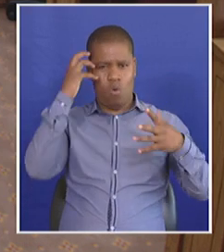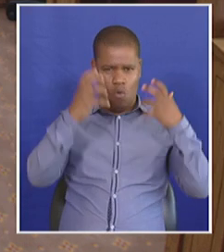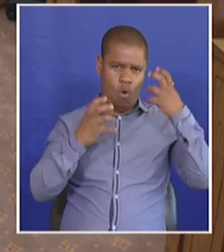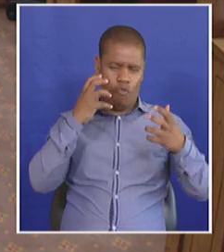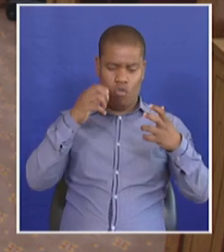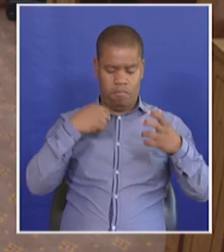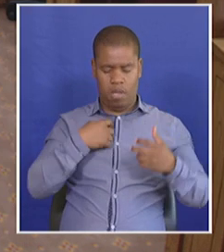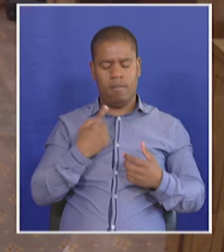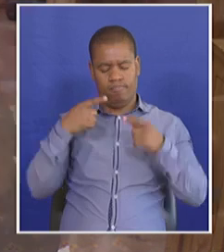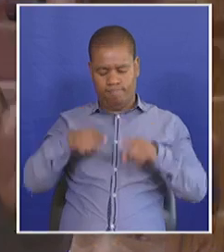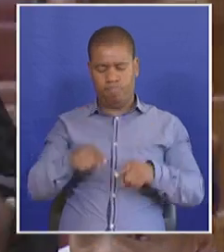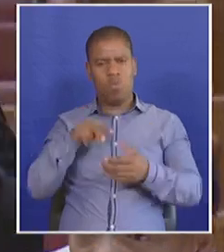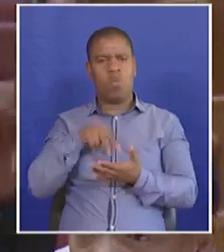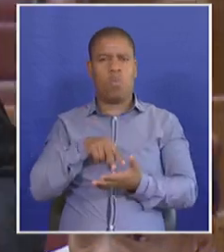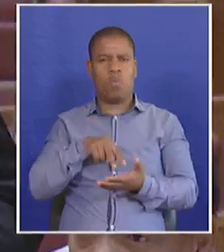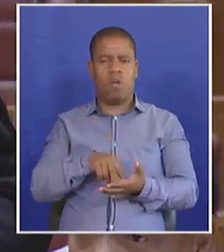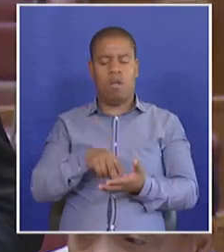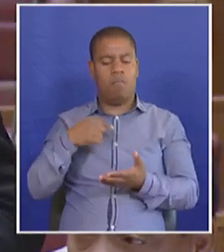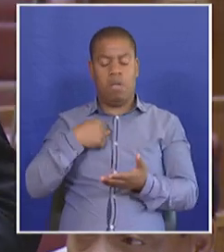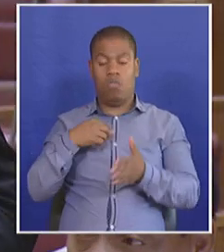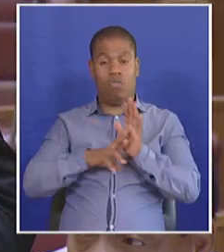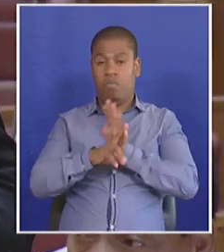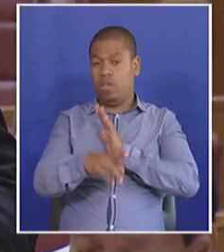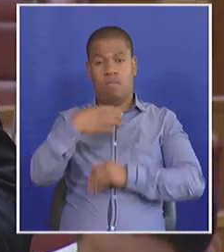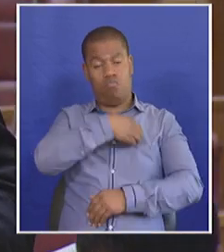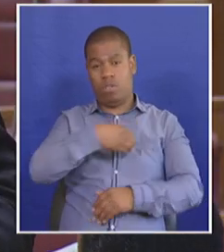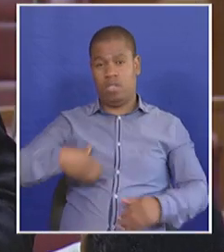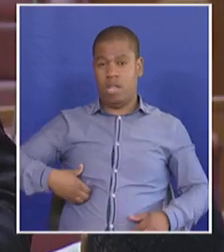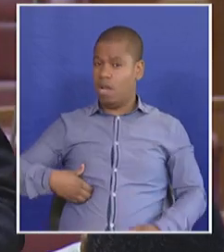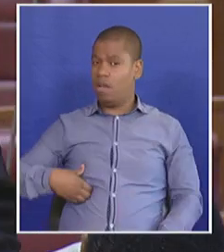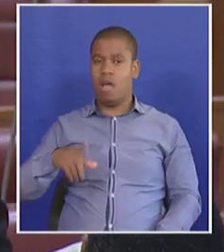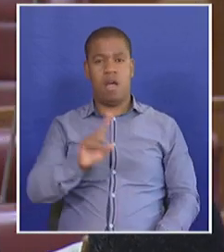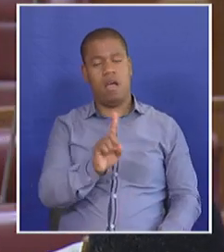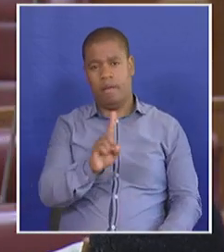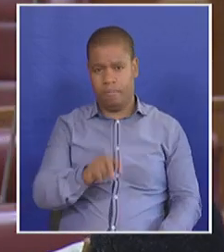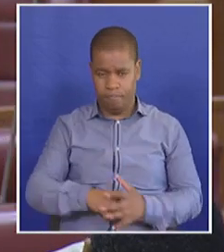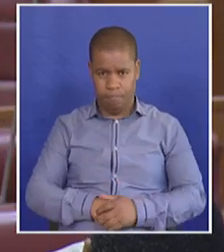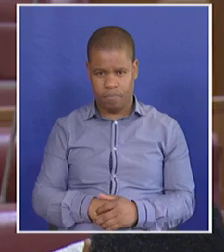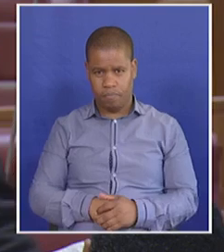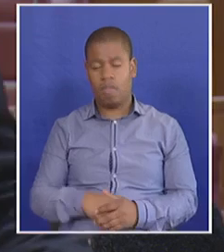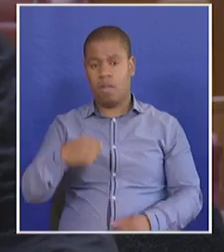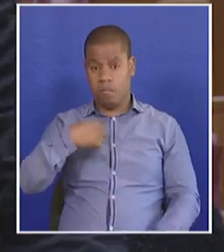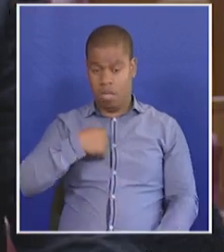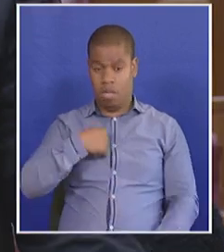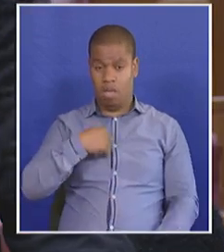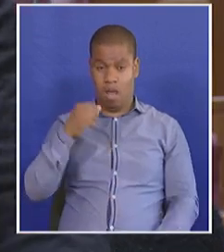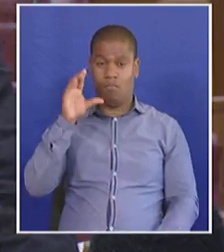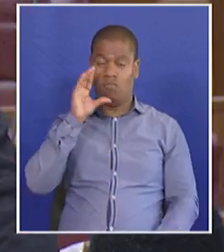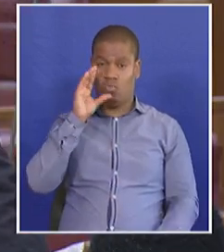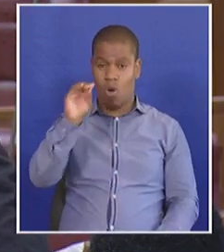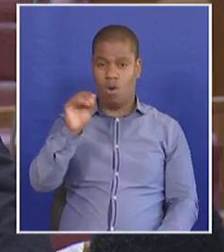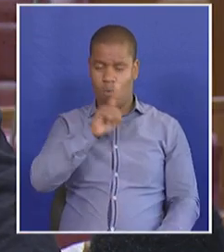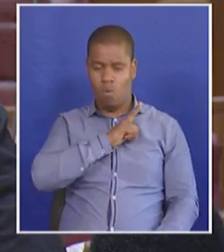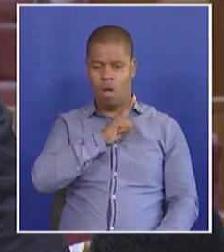and I'm not speaking on behalf of the President or Presidency in this regard. I'm talking on the basis of what